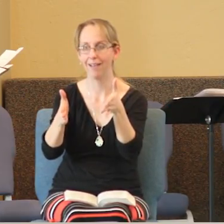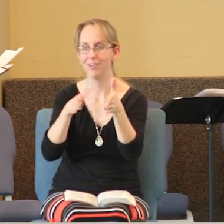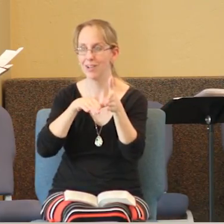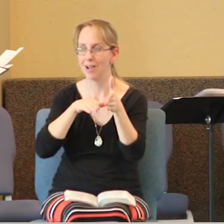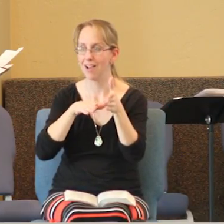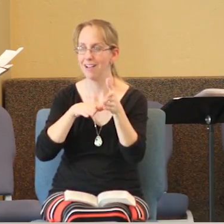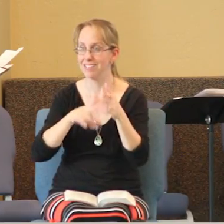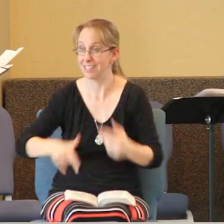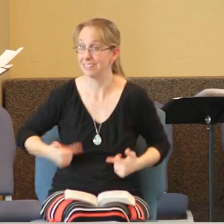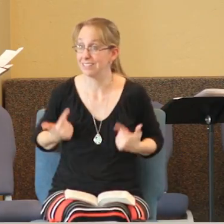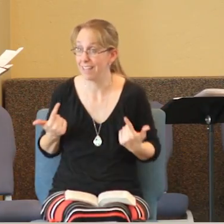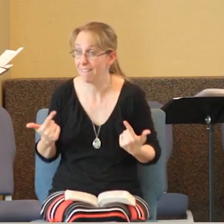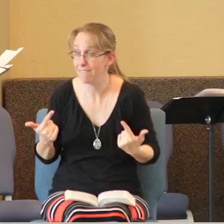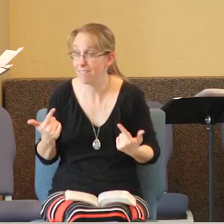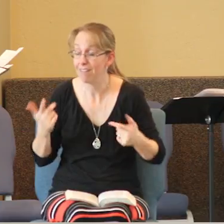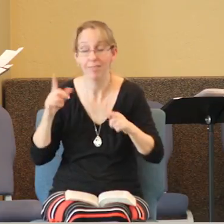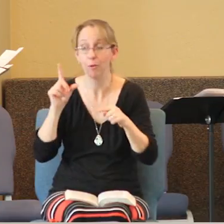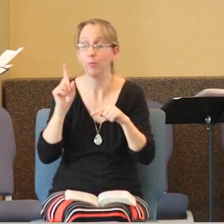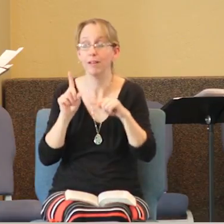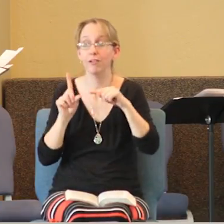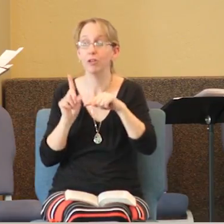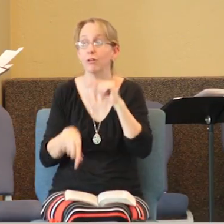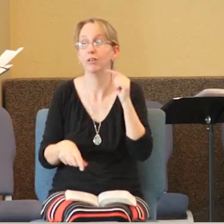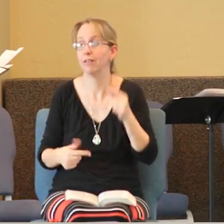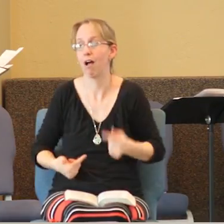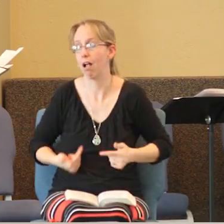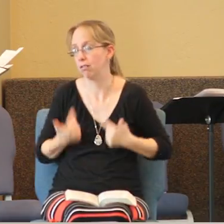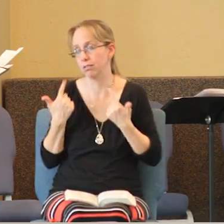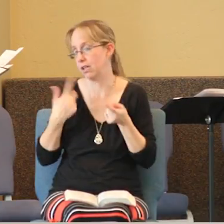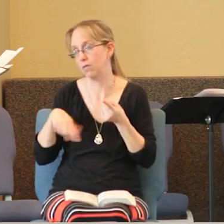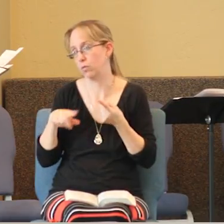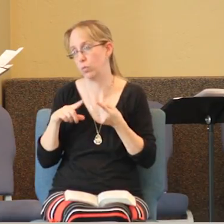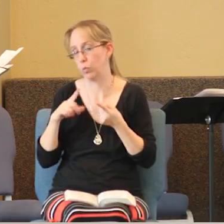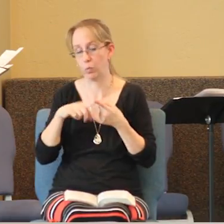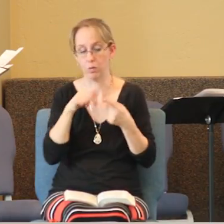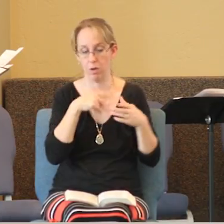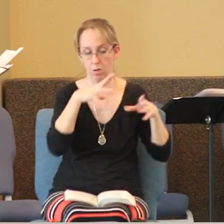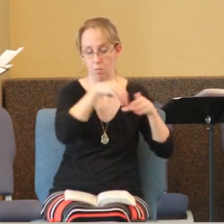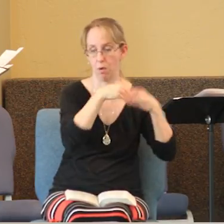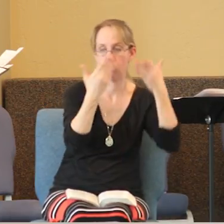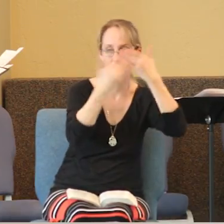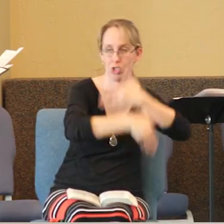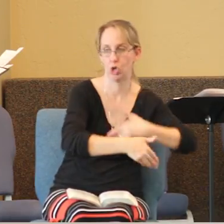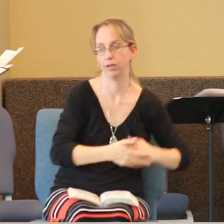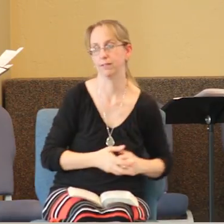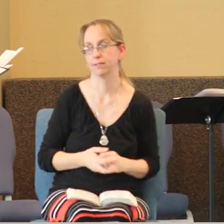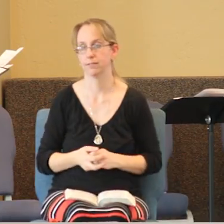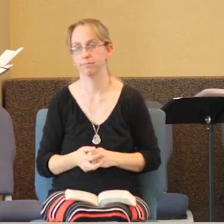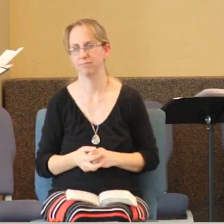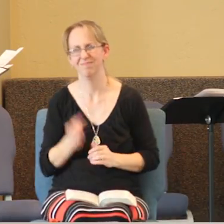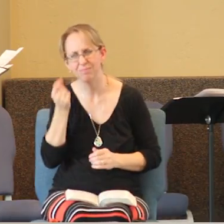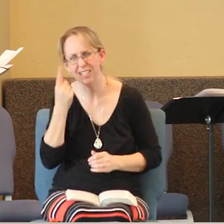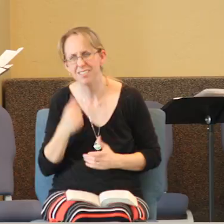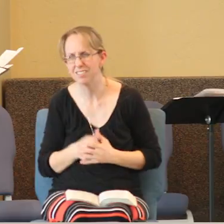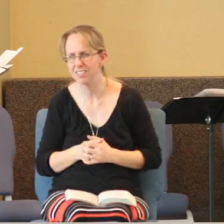life that we couldn't live when we were children of darkness. Does that make